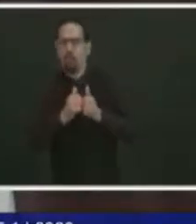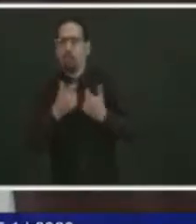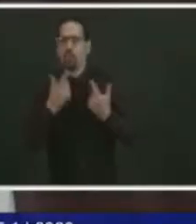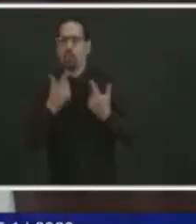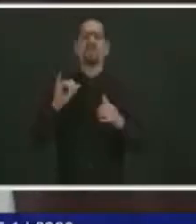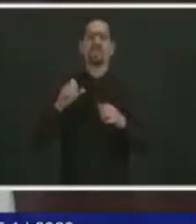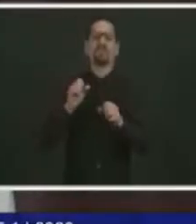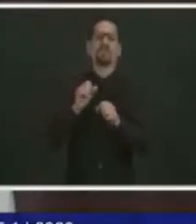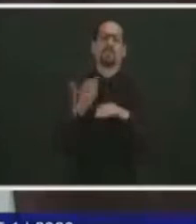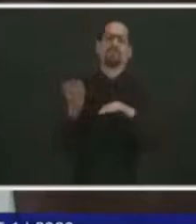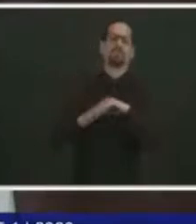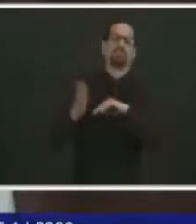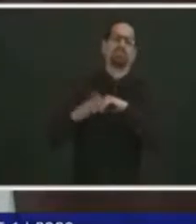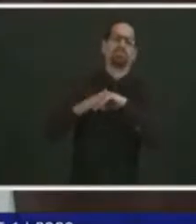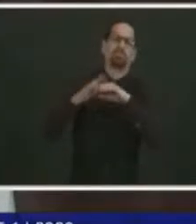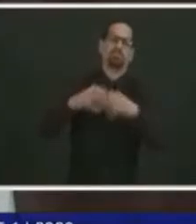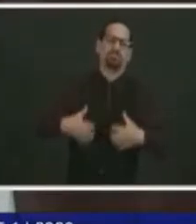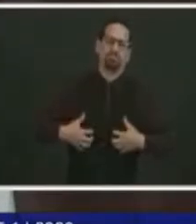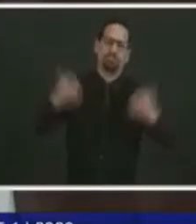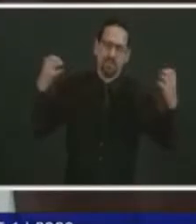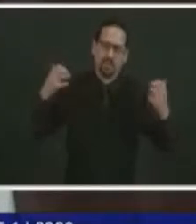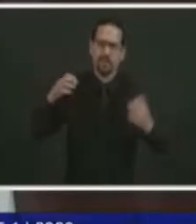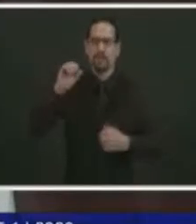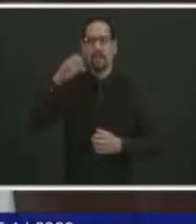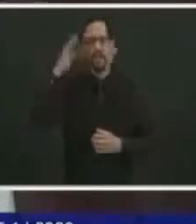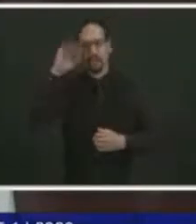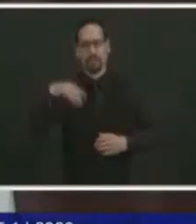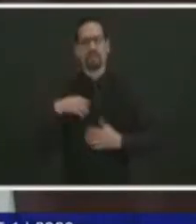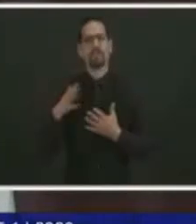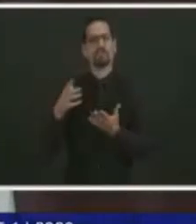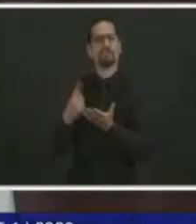my comment to Steve is